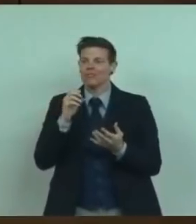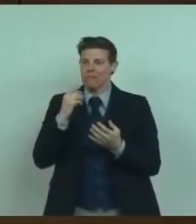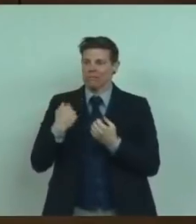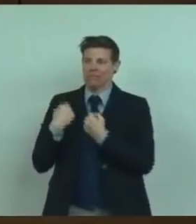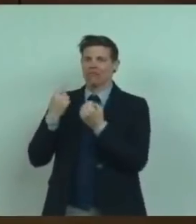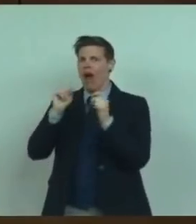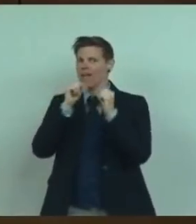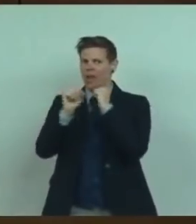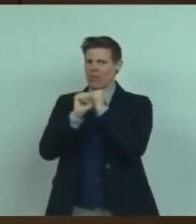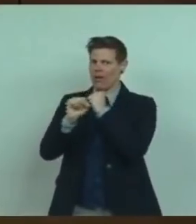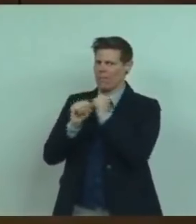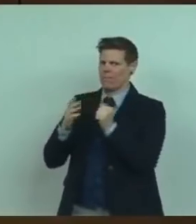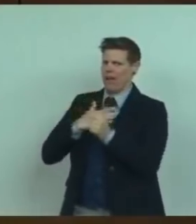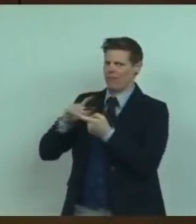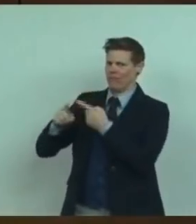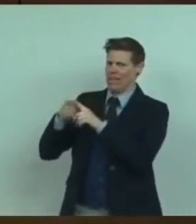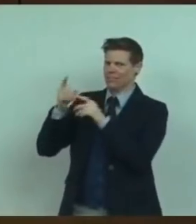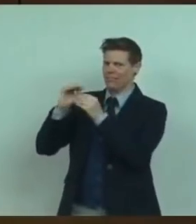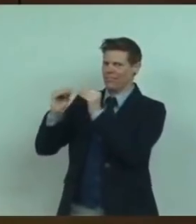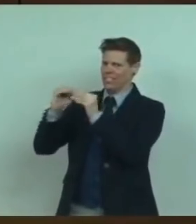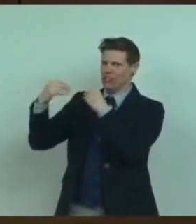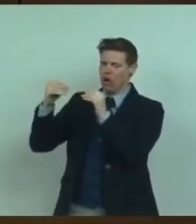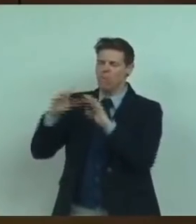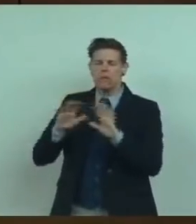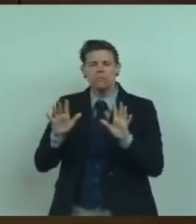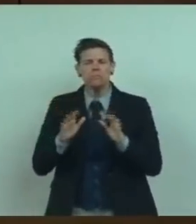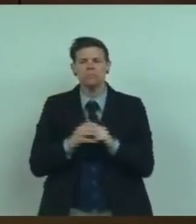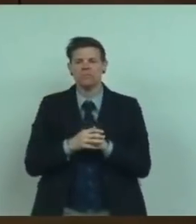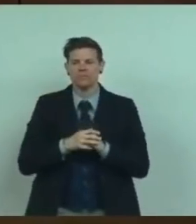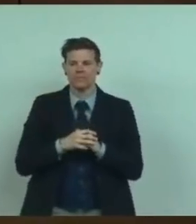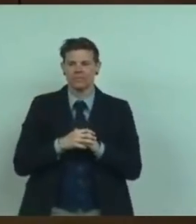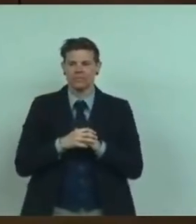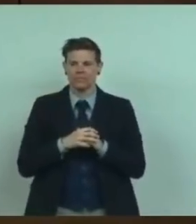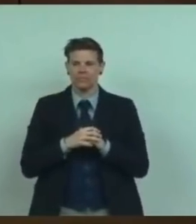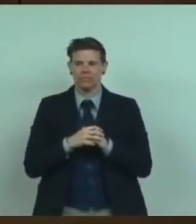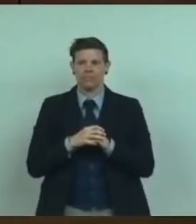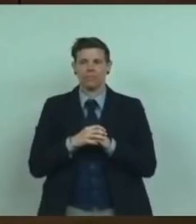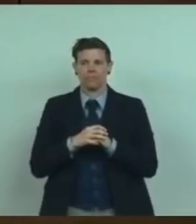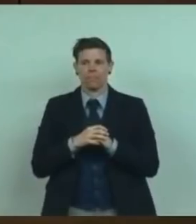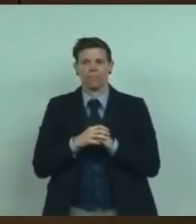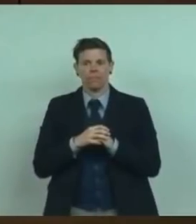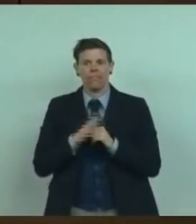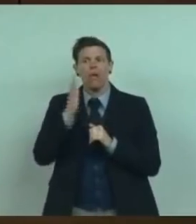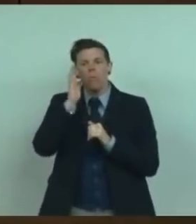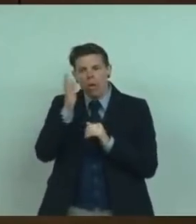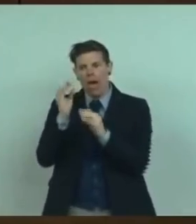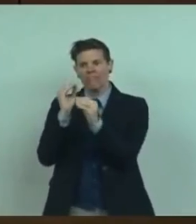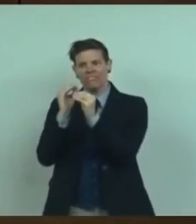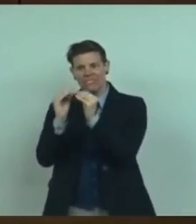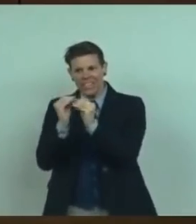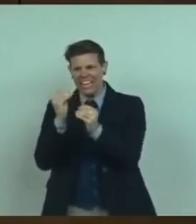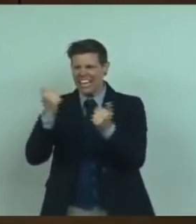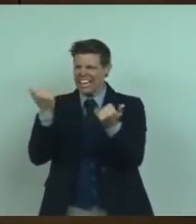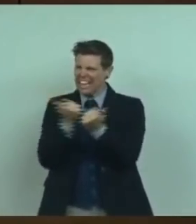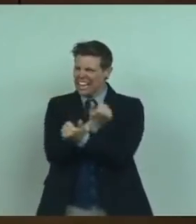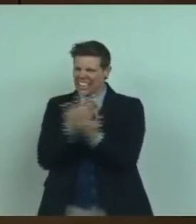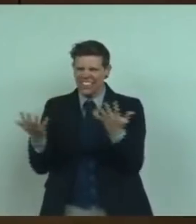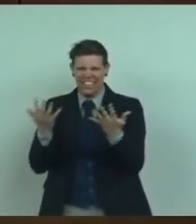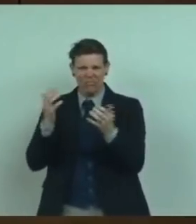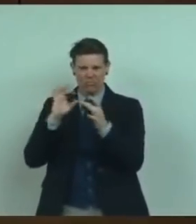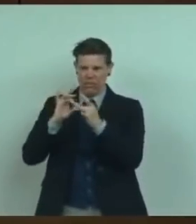go to grocery stores, well, they will do that work, and so will any other body shop that's been listed as an essential